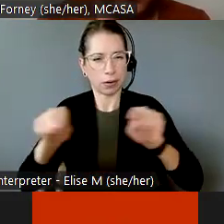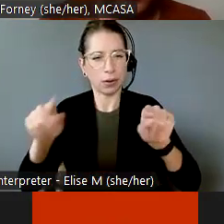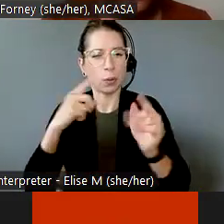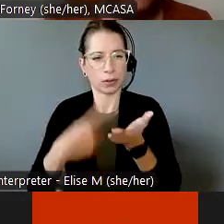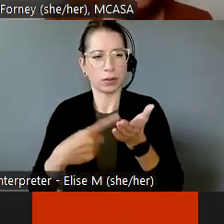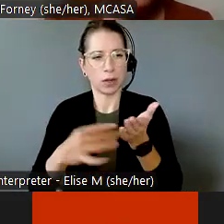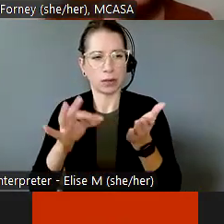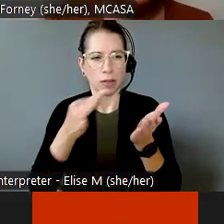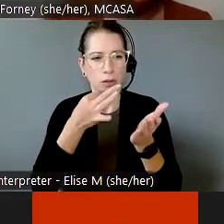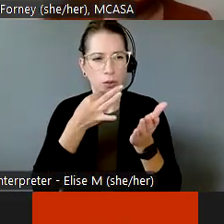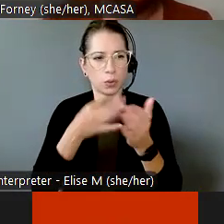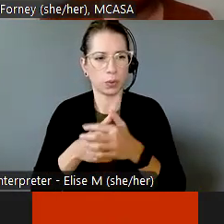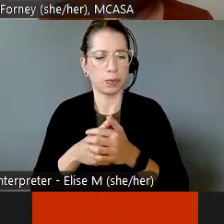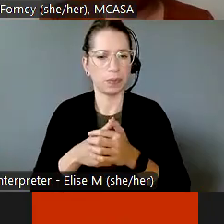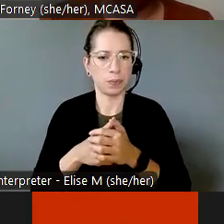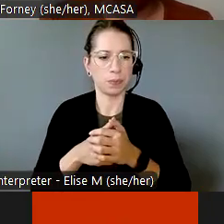shortly.